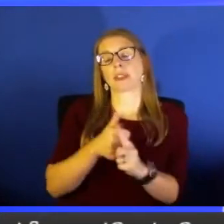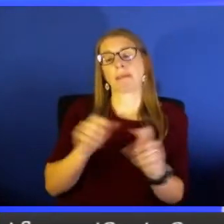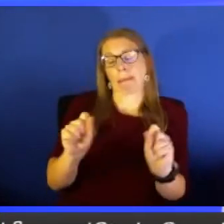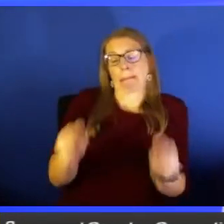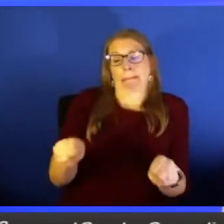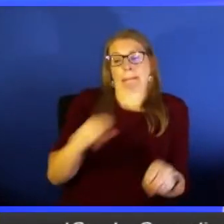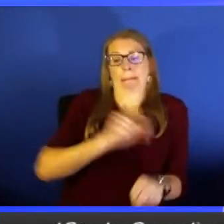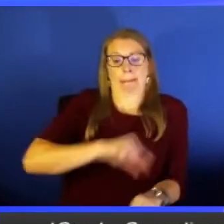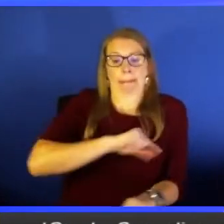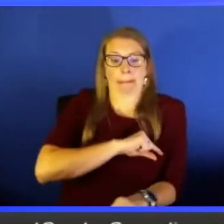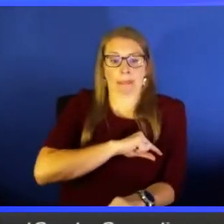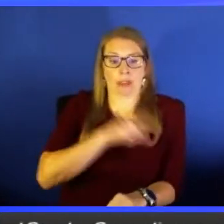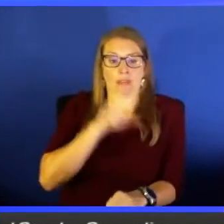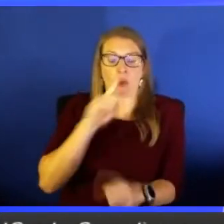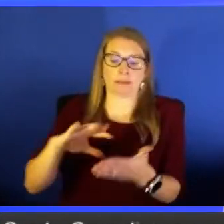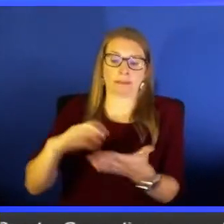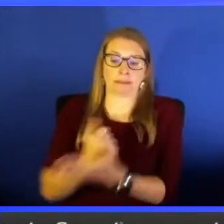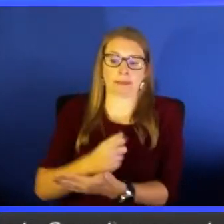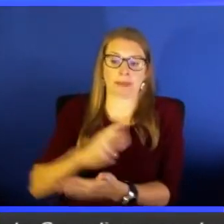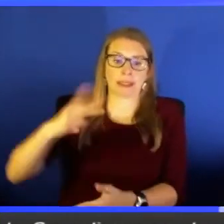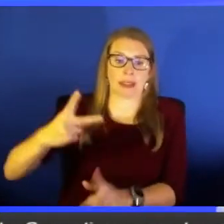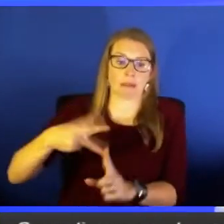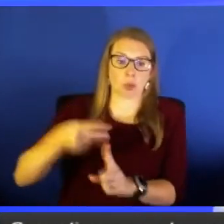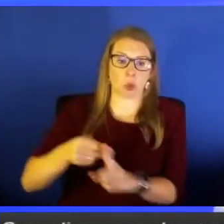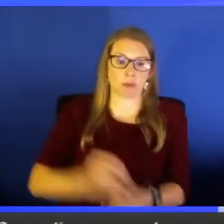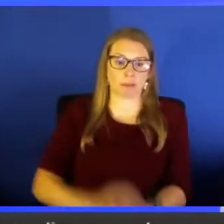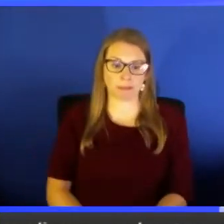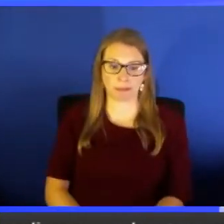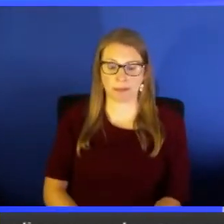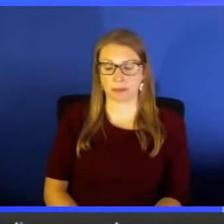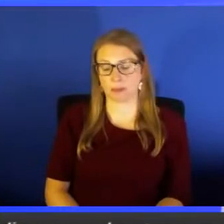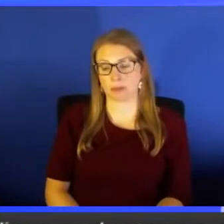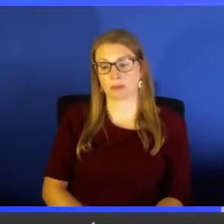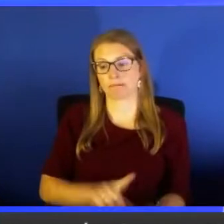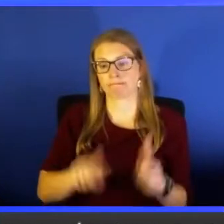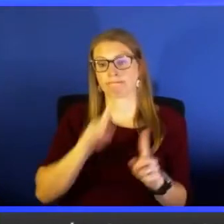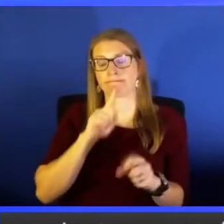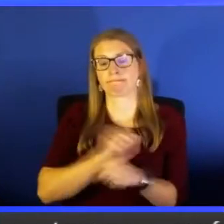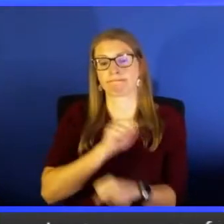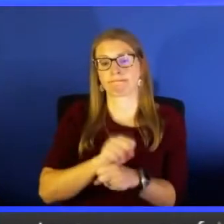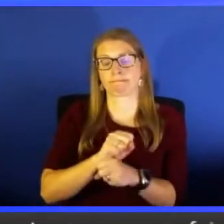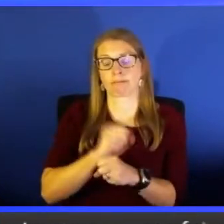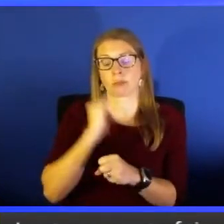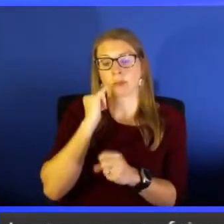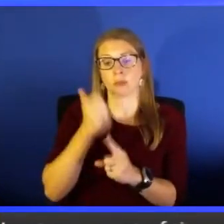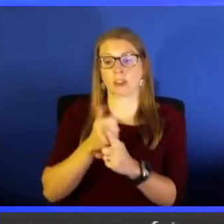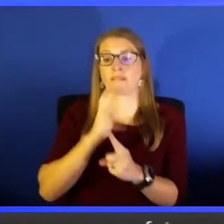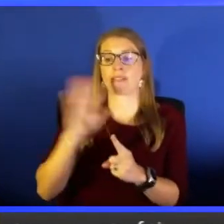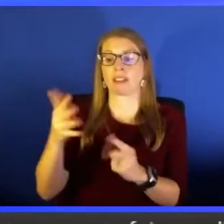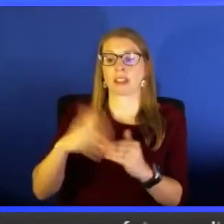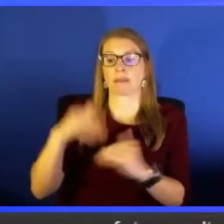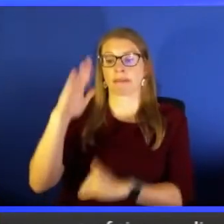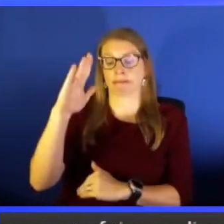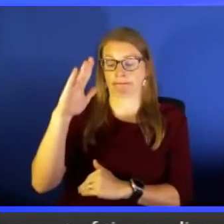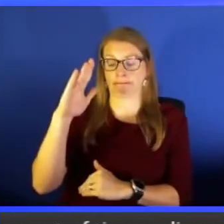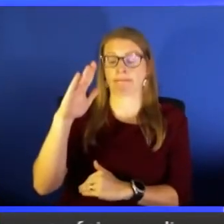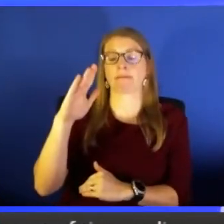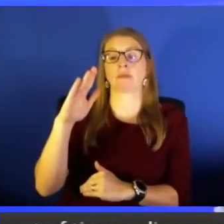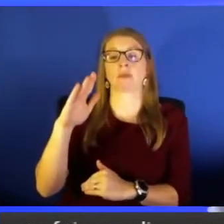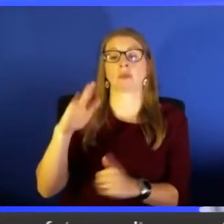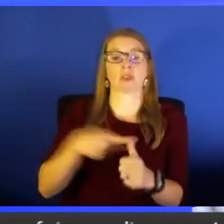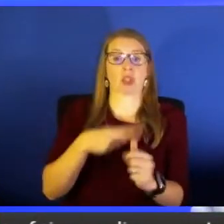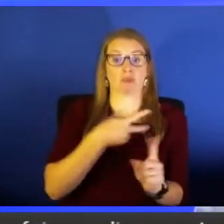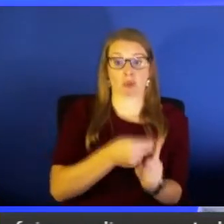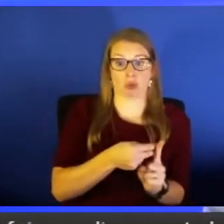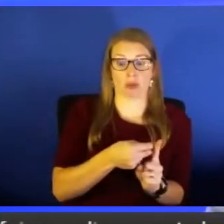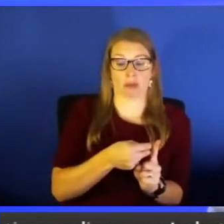for getting that second booster. But really the recommendation is if you were over 50 and you've had your first booster, you